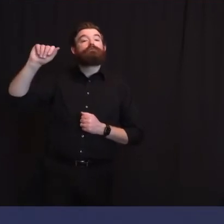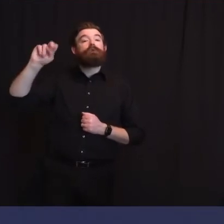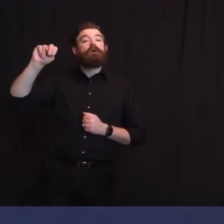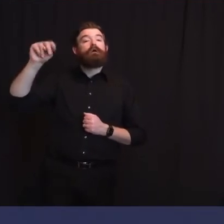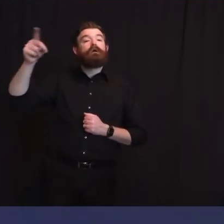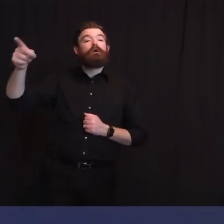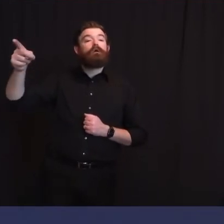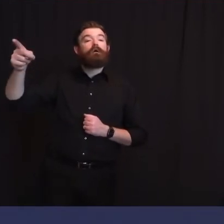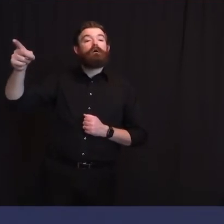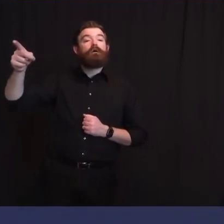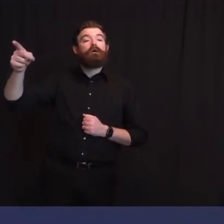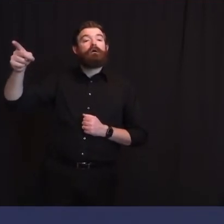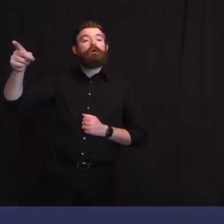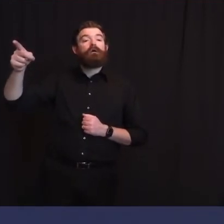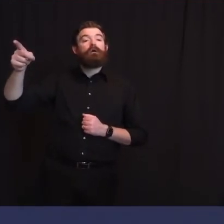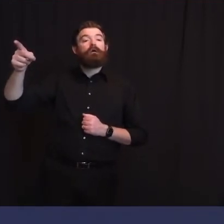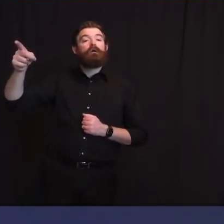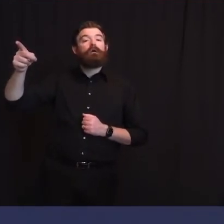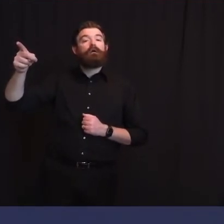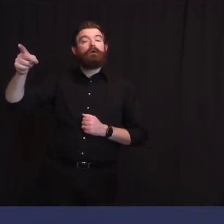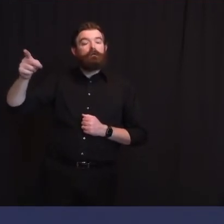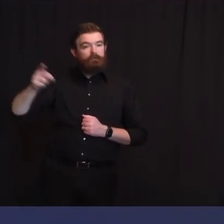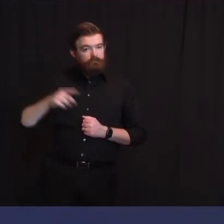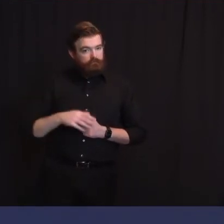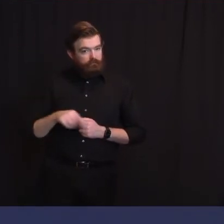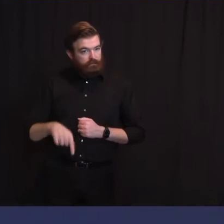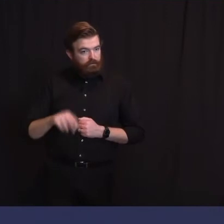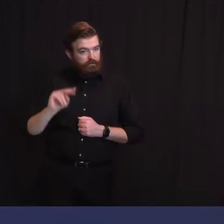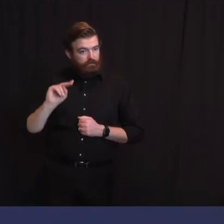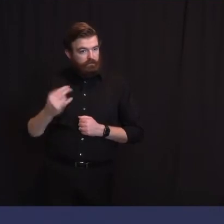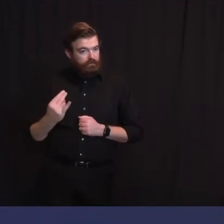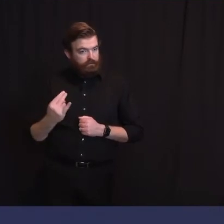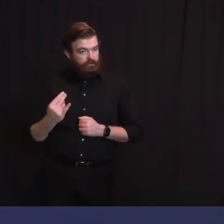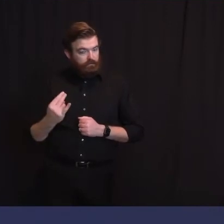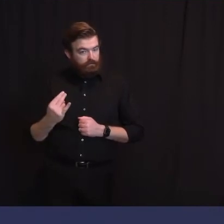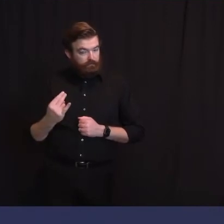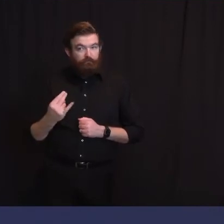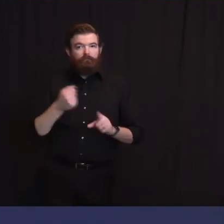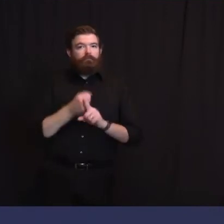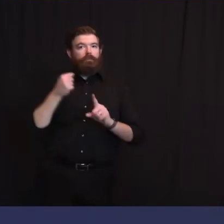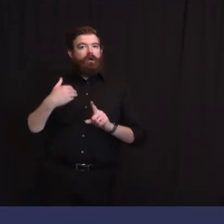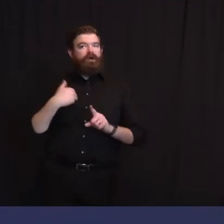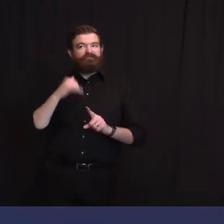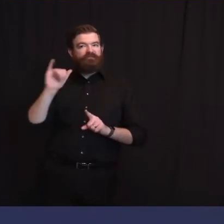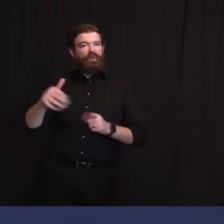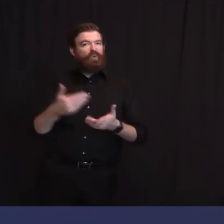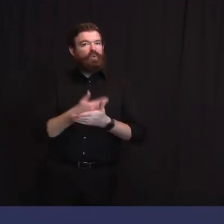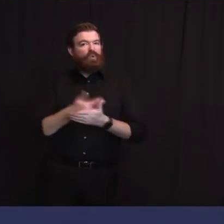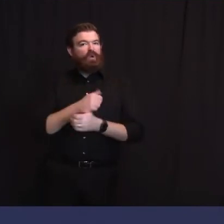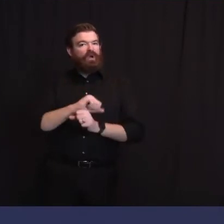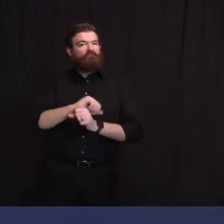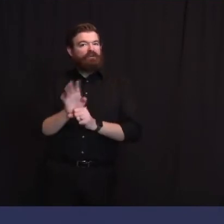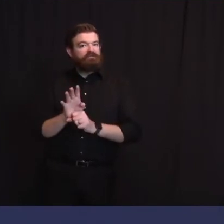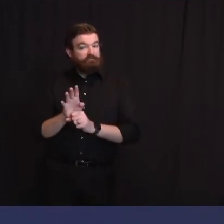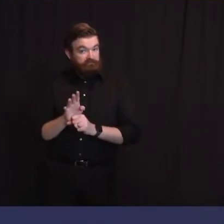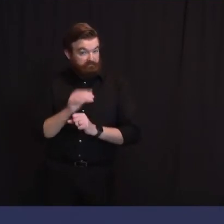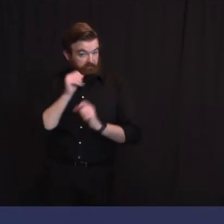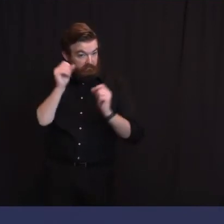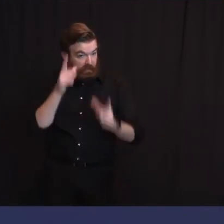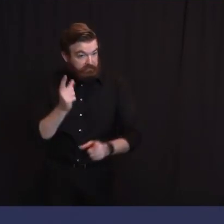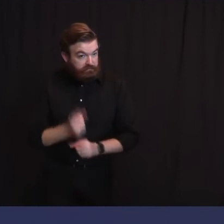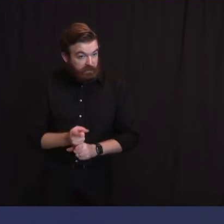operating under the assumption that it's here, and this is confirmation of that. And that number is only going to go up, yep. I would think, right? And again,